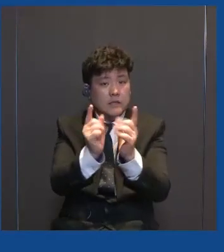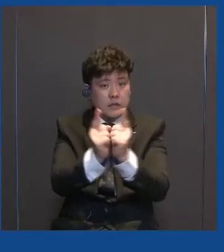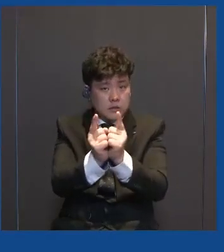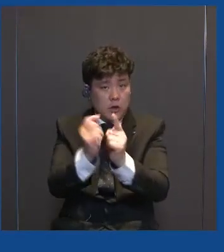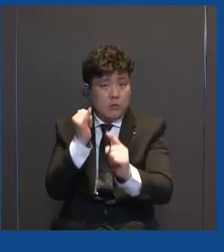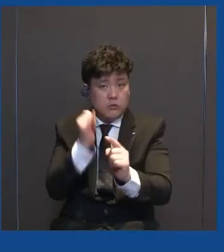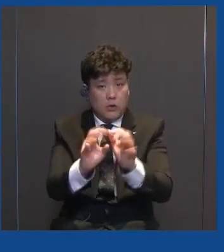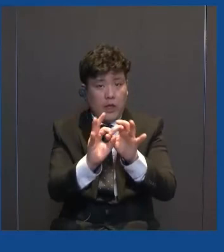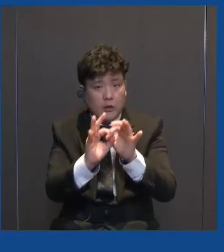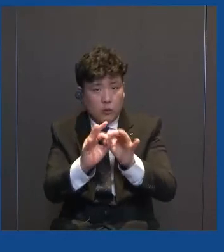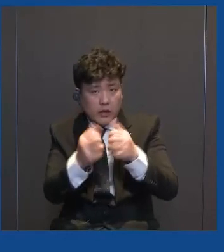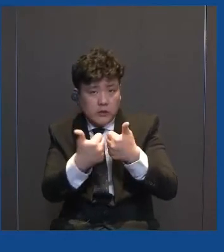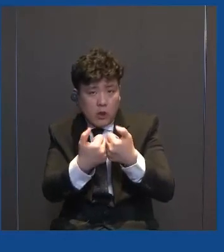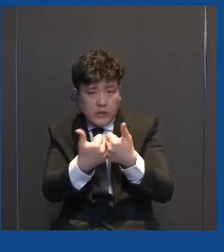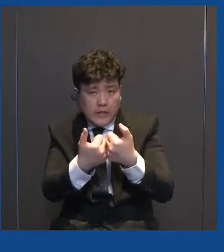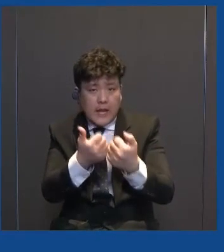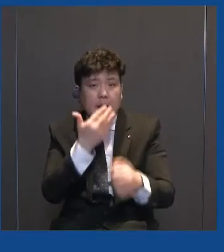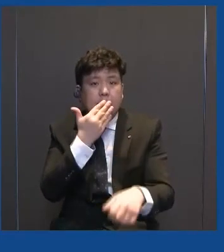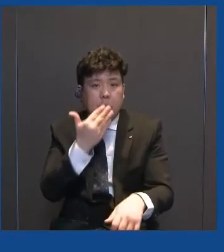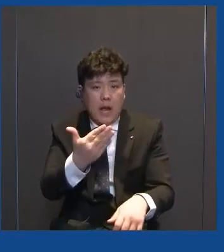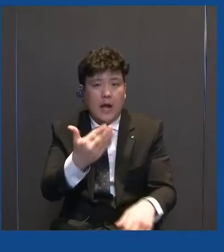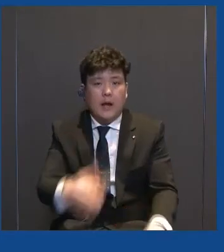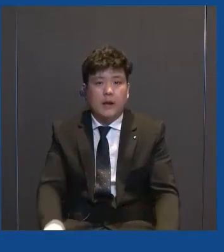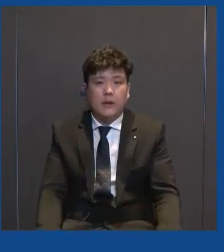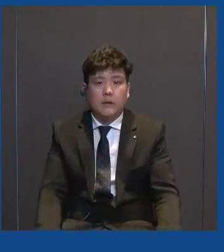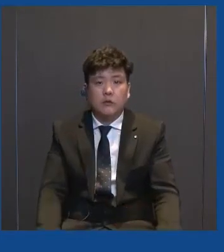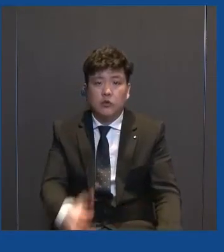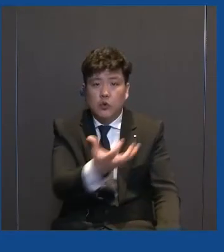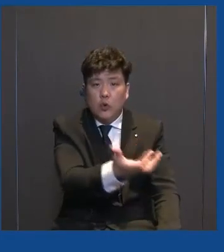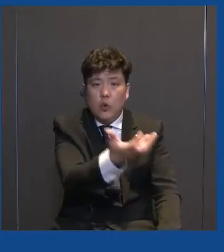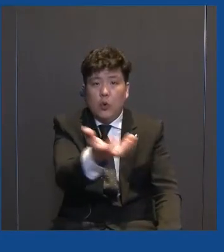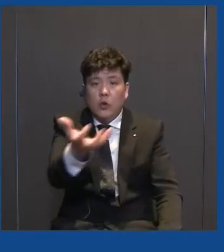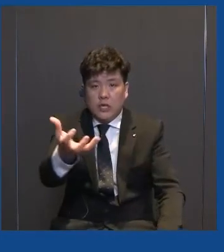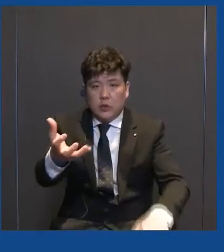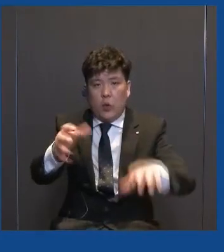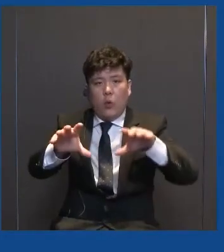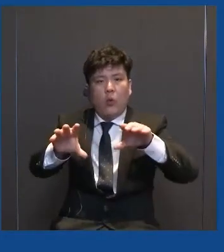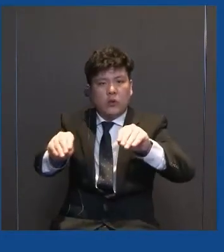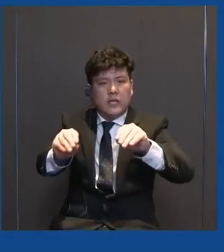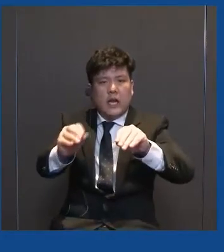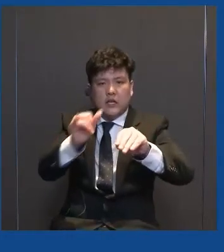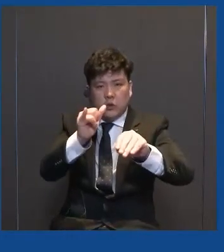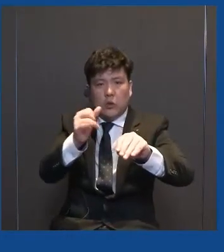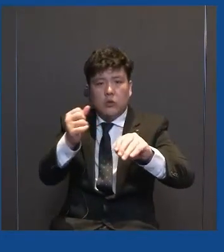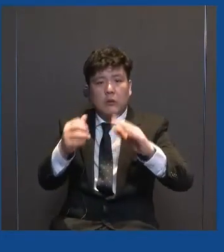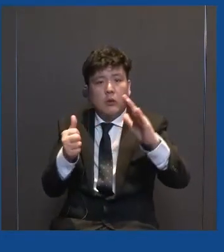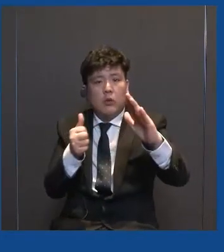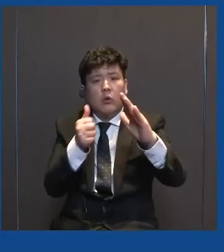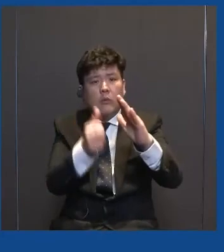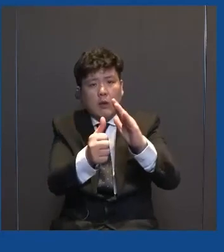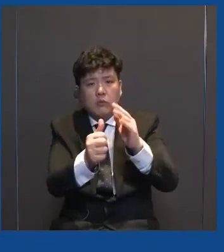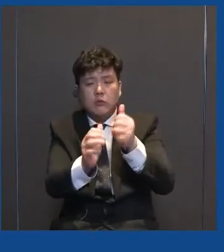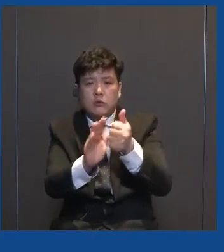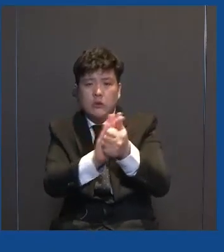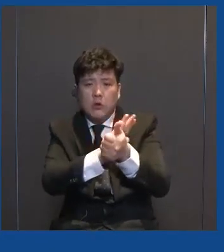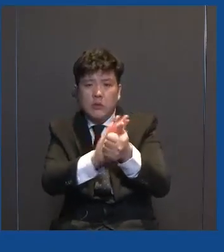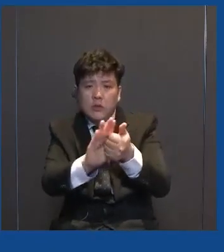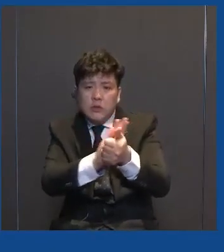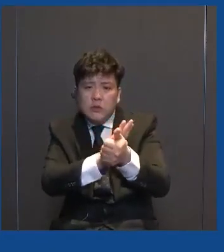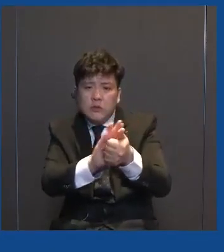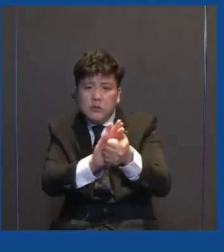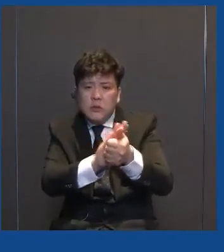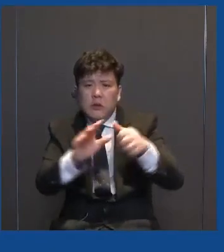there was a lockdown and visiting services were not possible. There are also established visiting services, and of course, as I refer to the project Digital